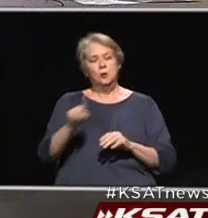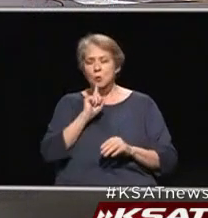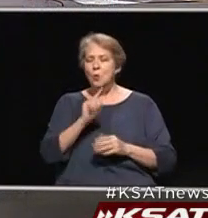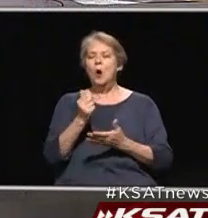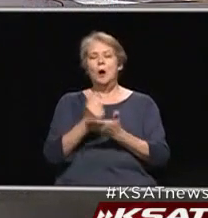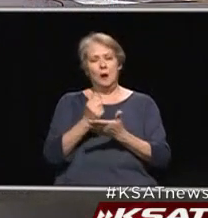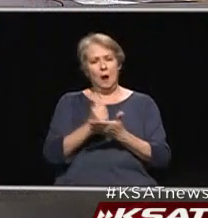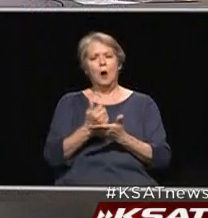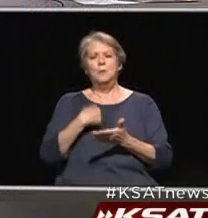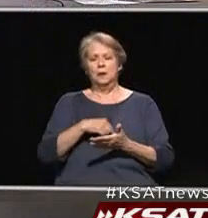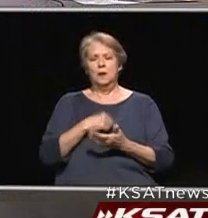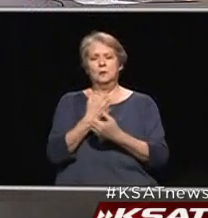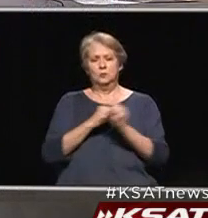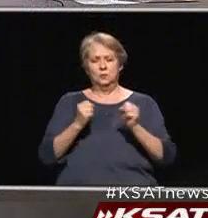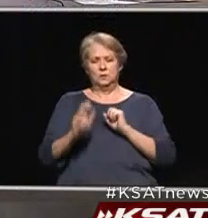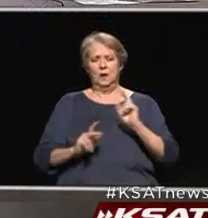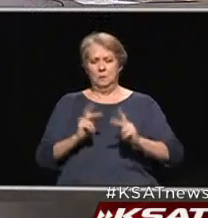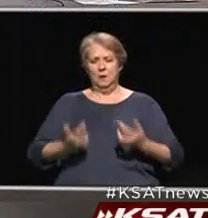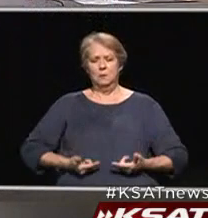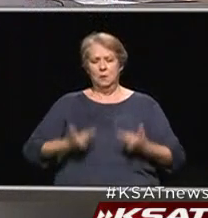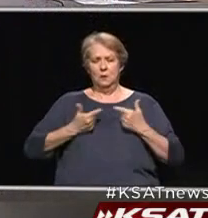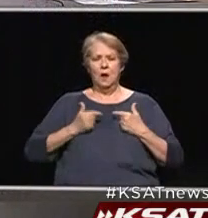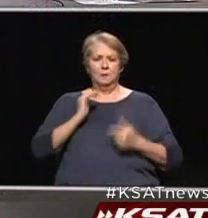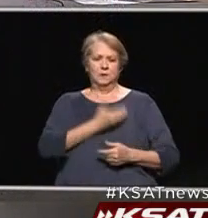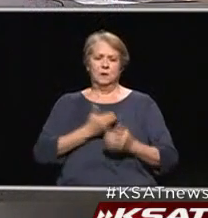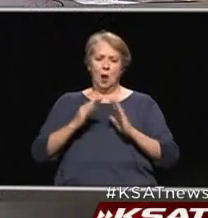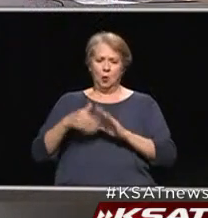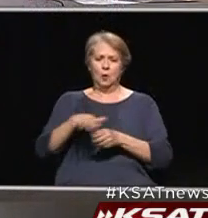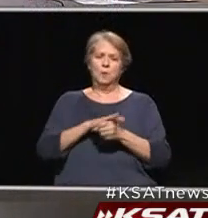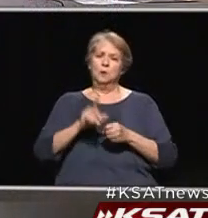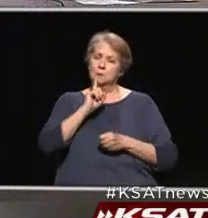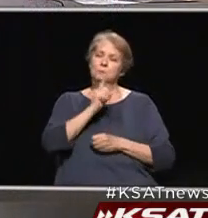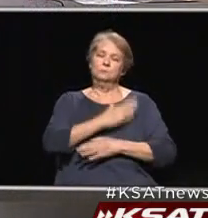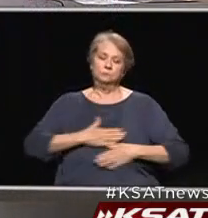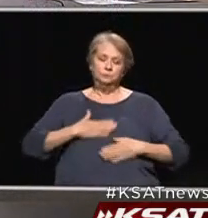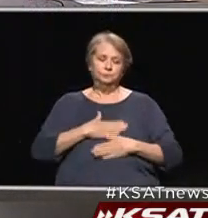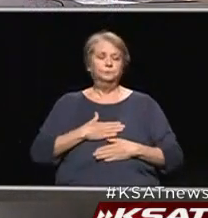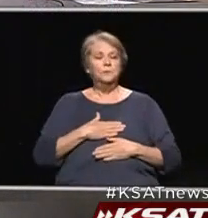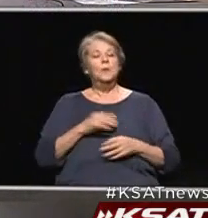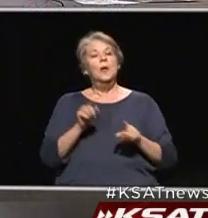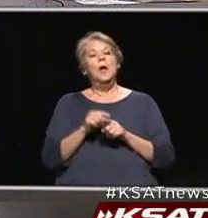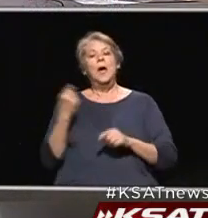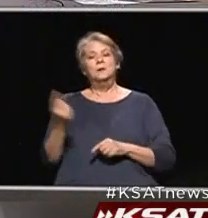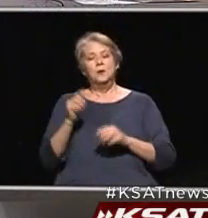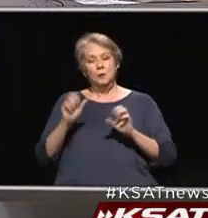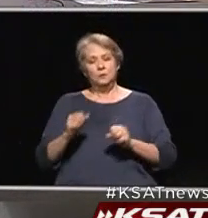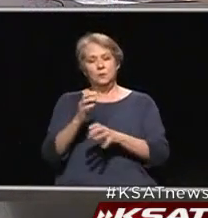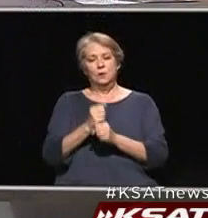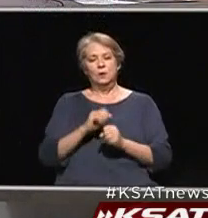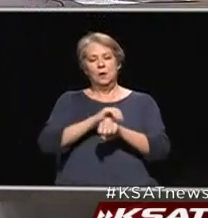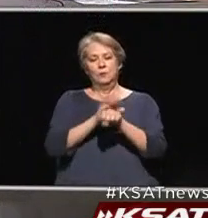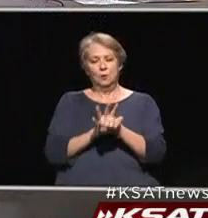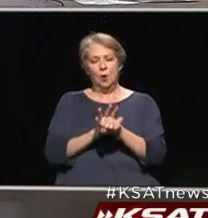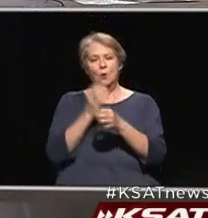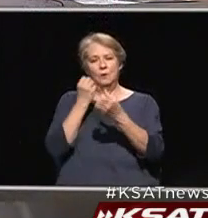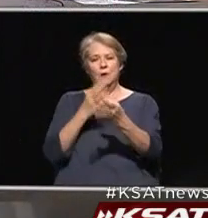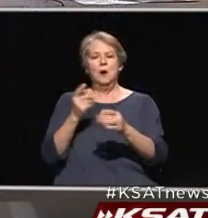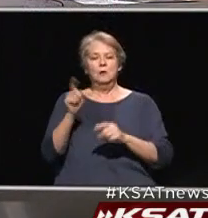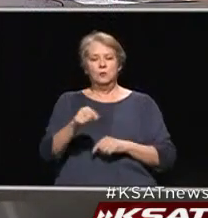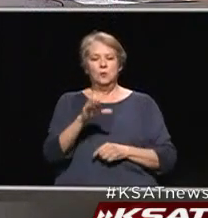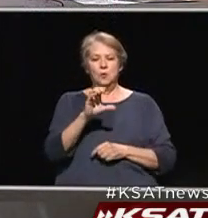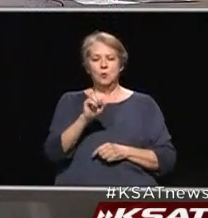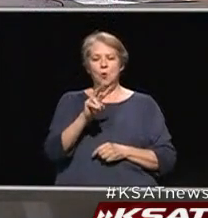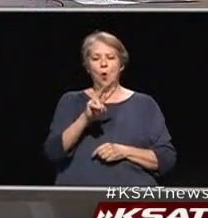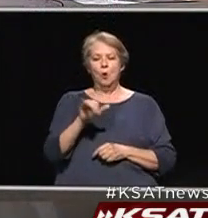us save the lives of this community, and it's greatly appreciated. As always, you can get the latest on COVID-19 in our community by going to